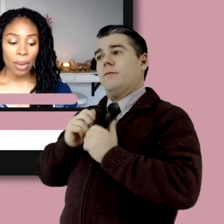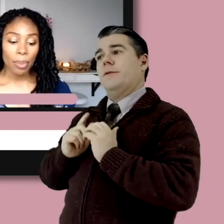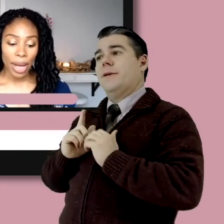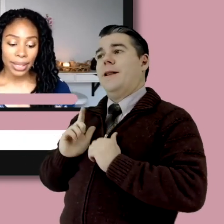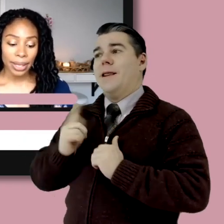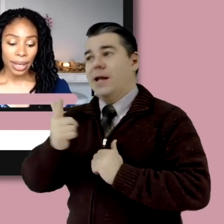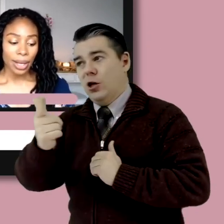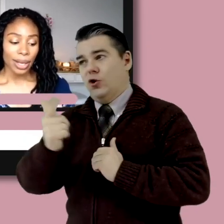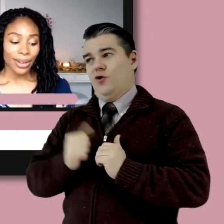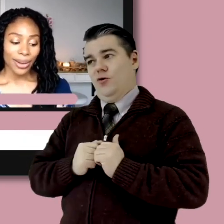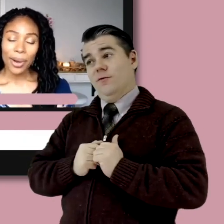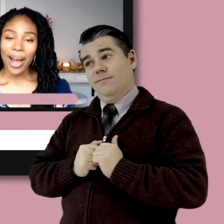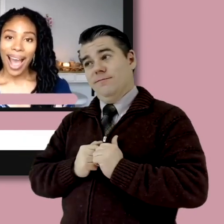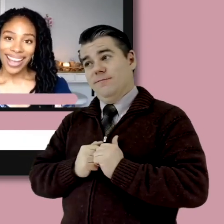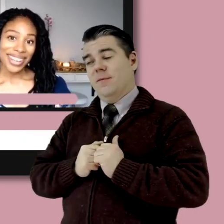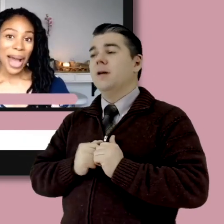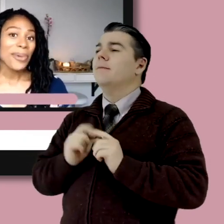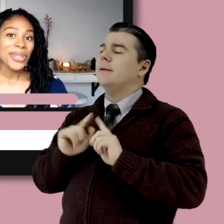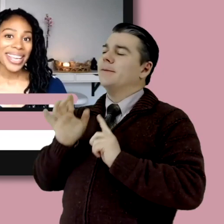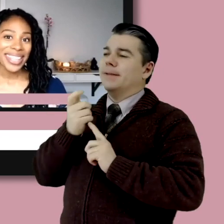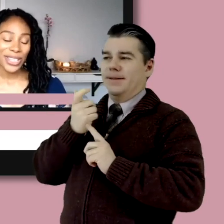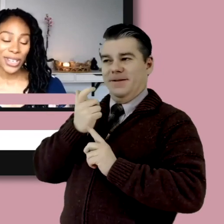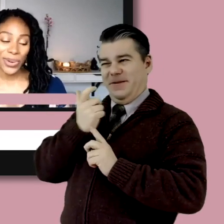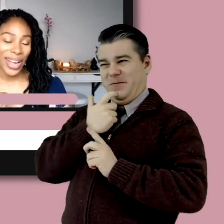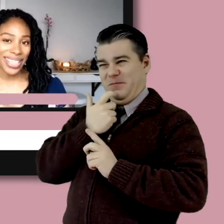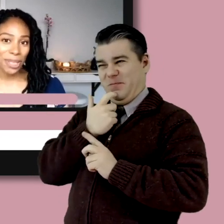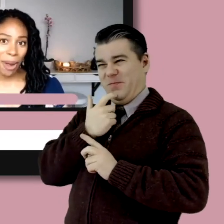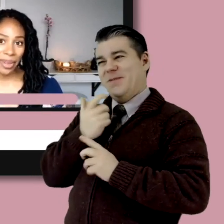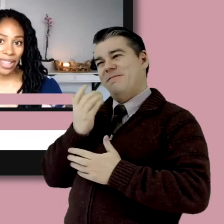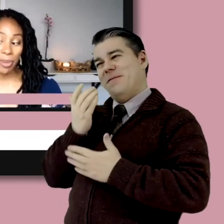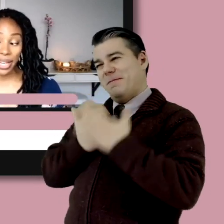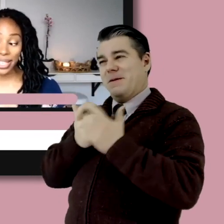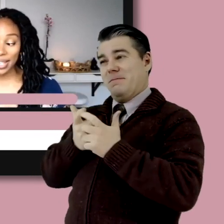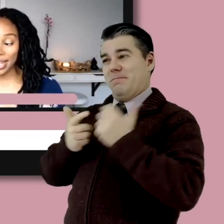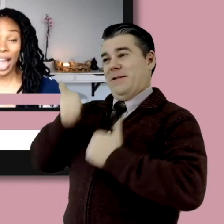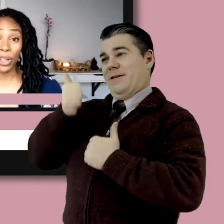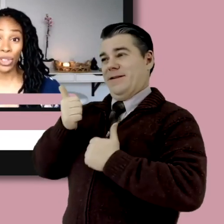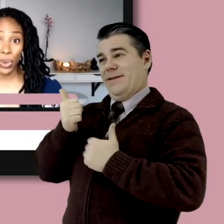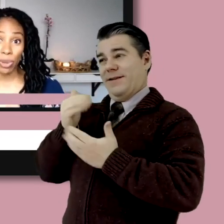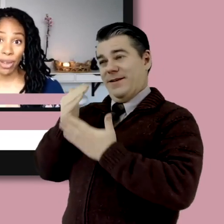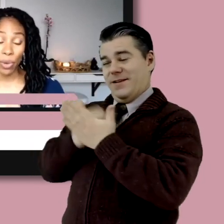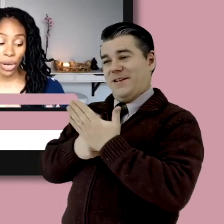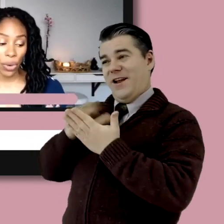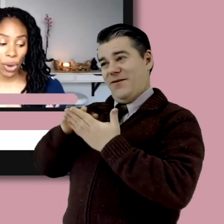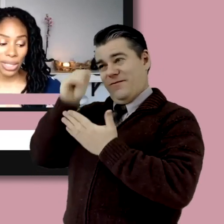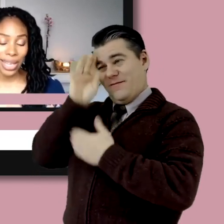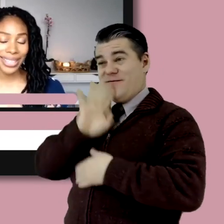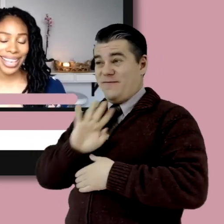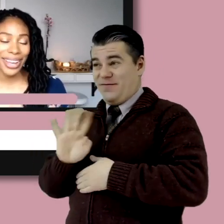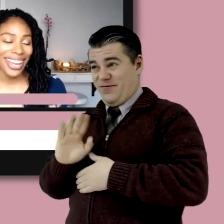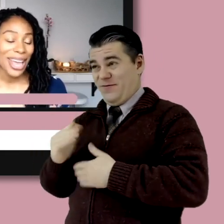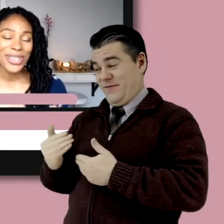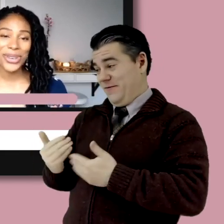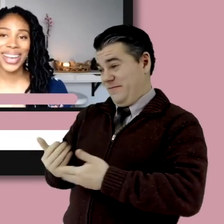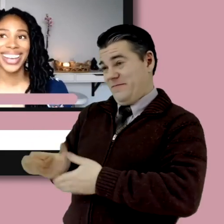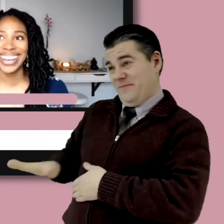on. But I will say this to you, and this is probably like the biggest lesson I learned with my 4-year-old is